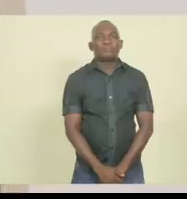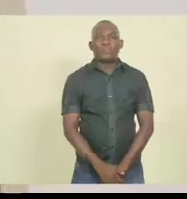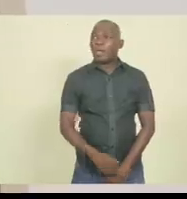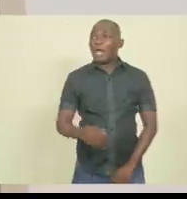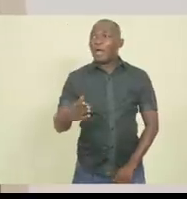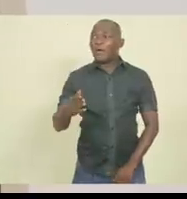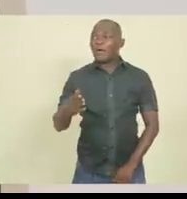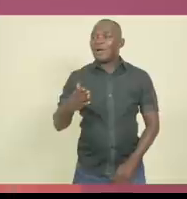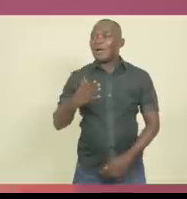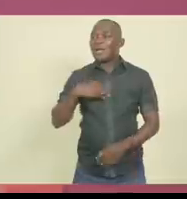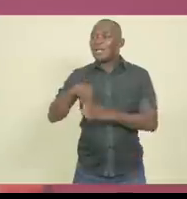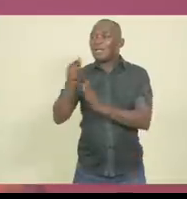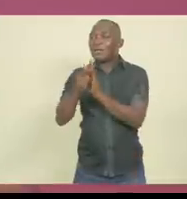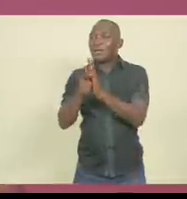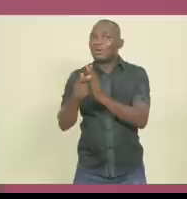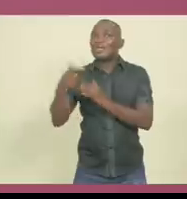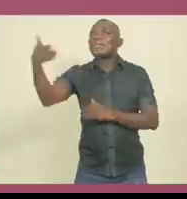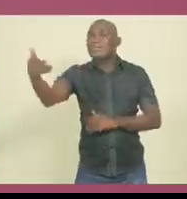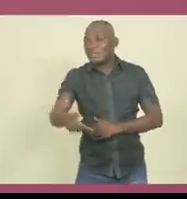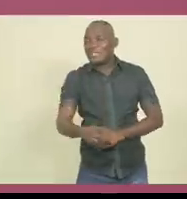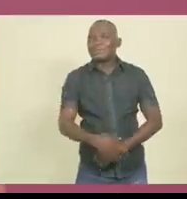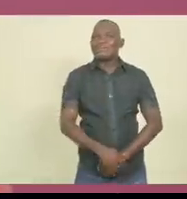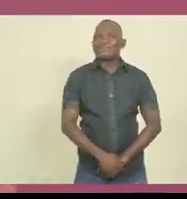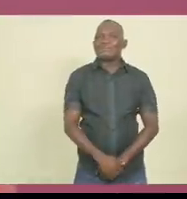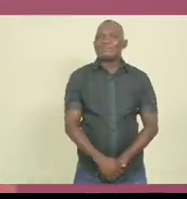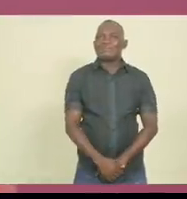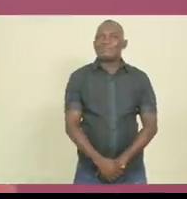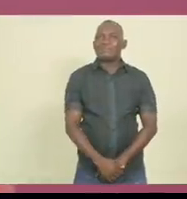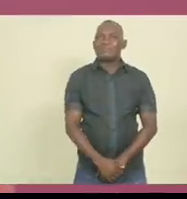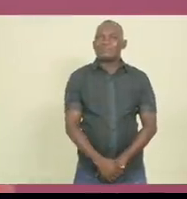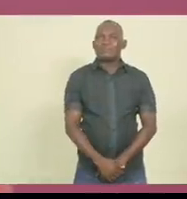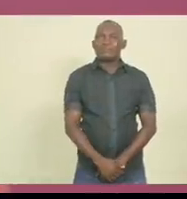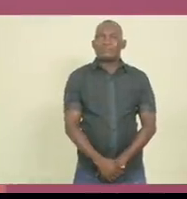Oh, Ilo. You're welcome.